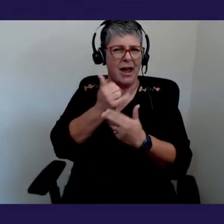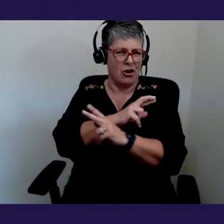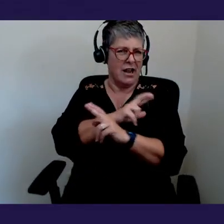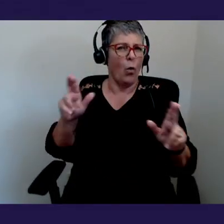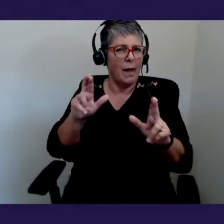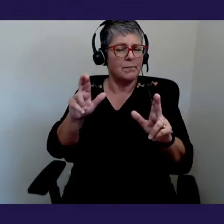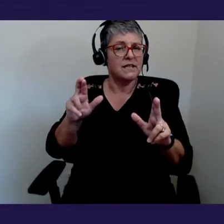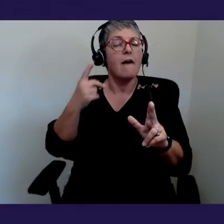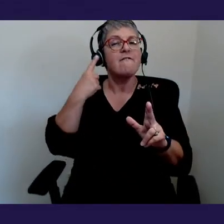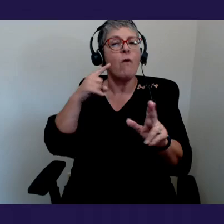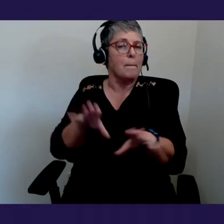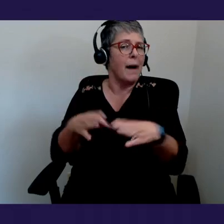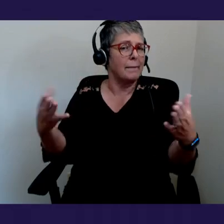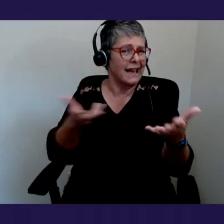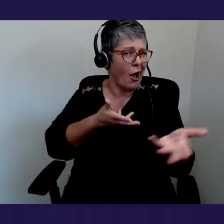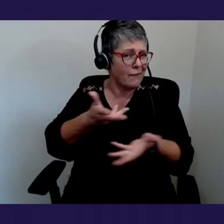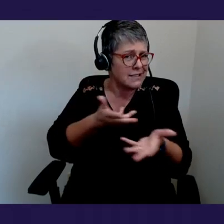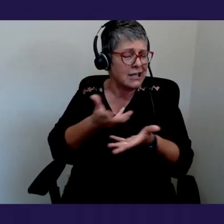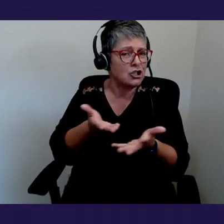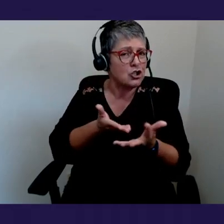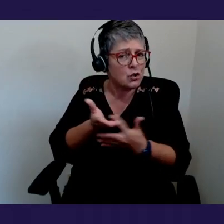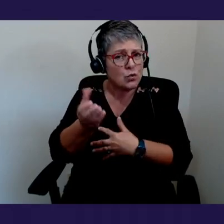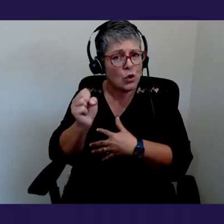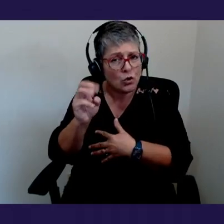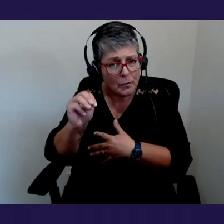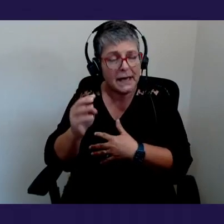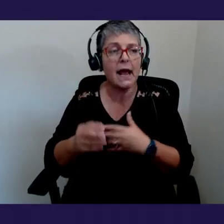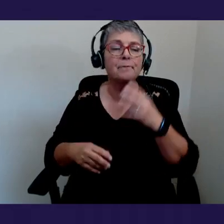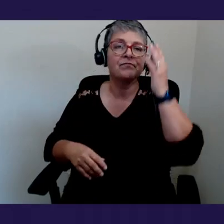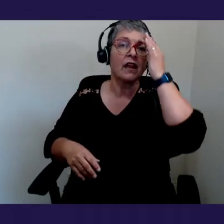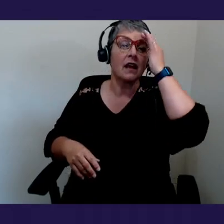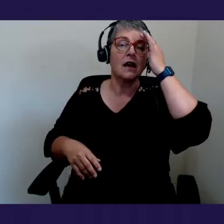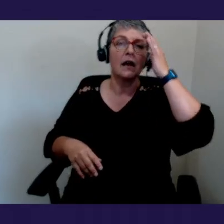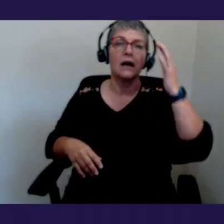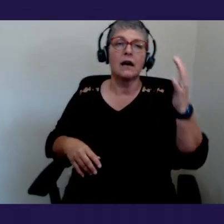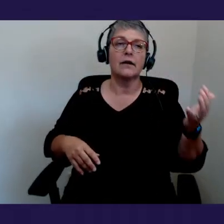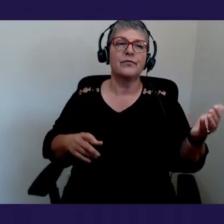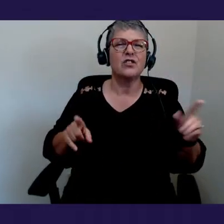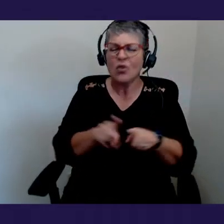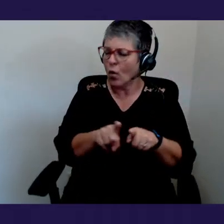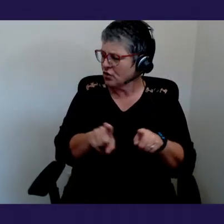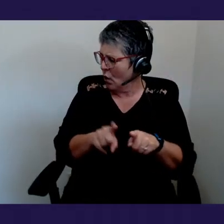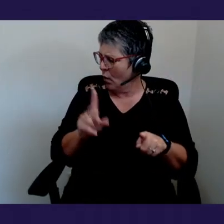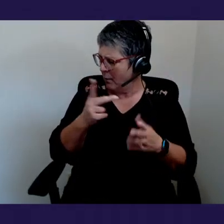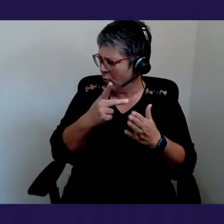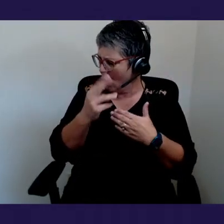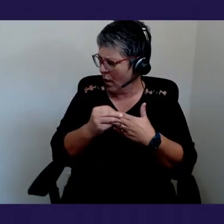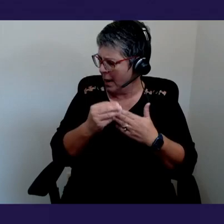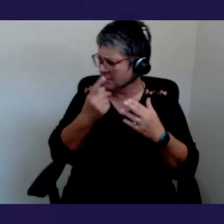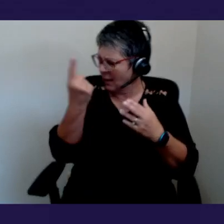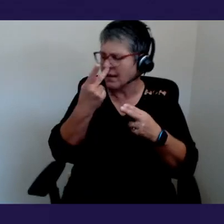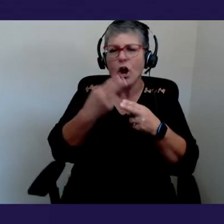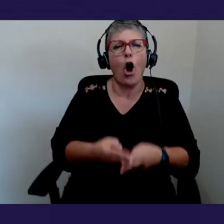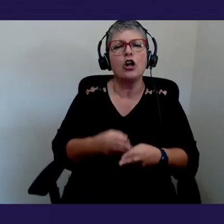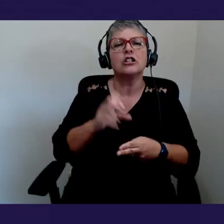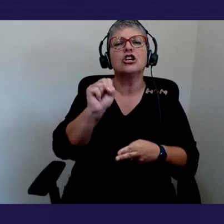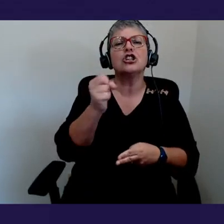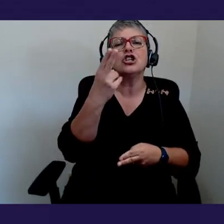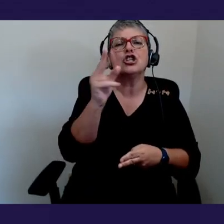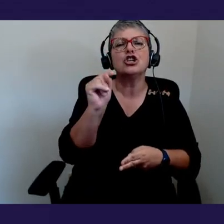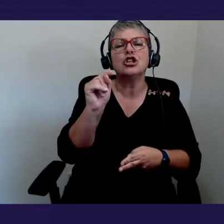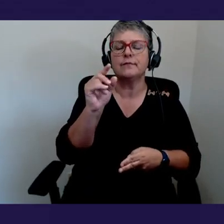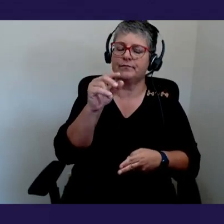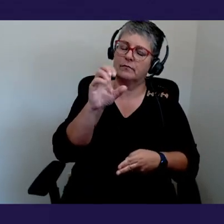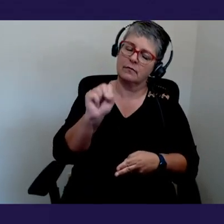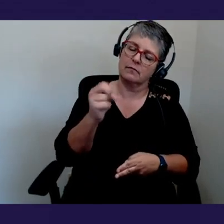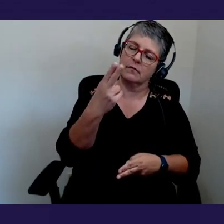of conversations in social media. You can also, there's a program that we run called Shots Heard, shotsheard.org.